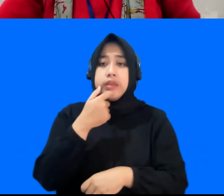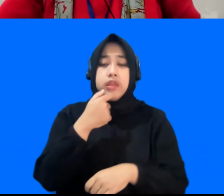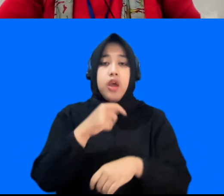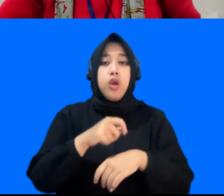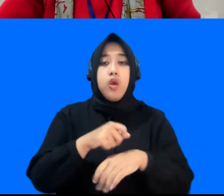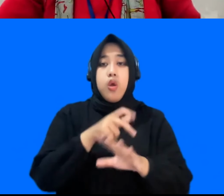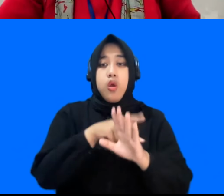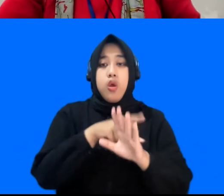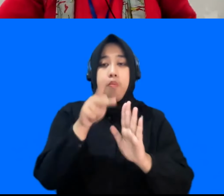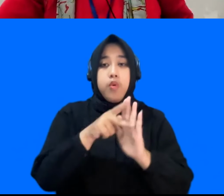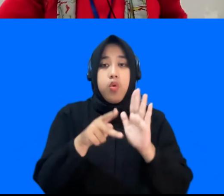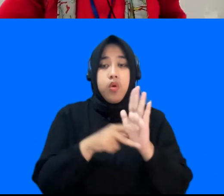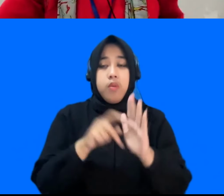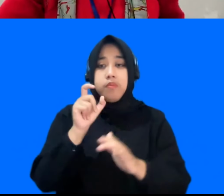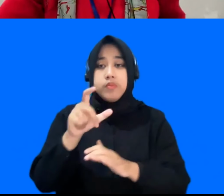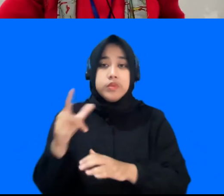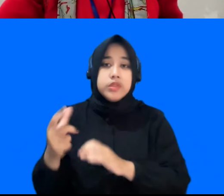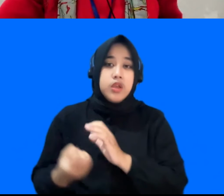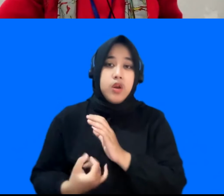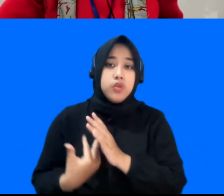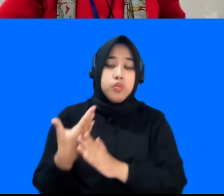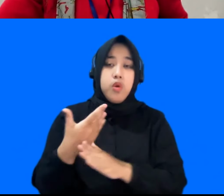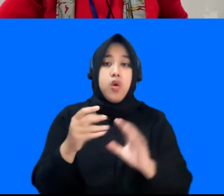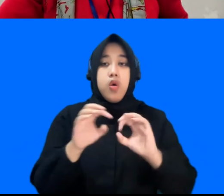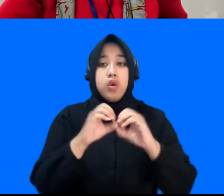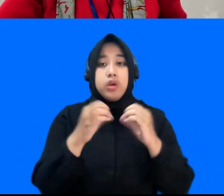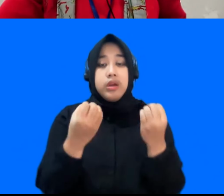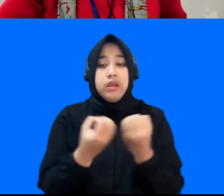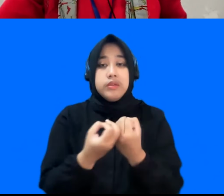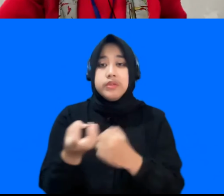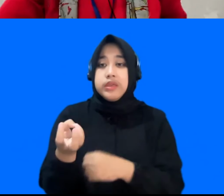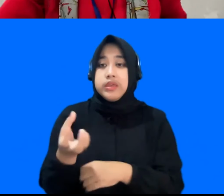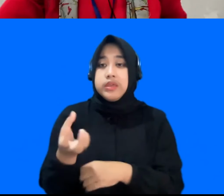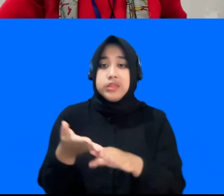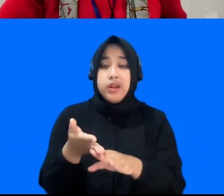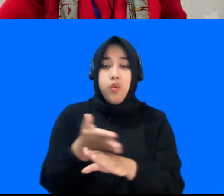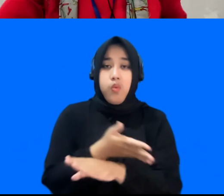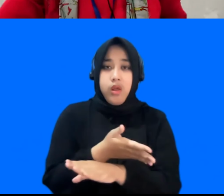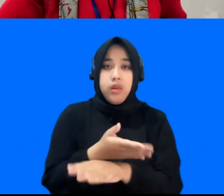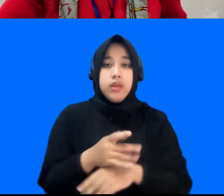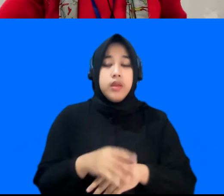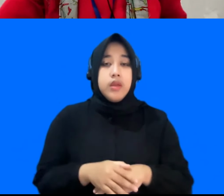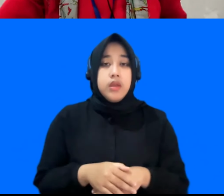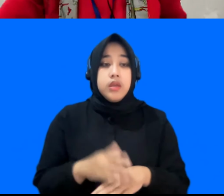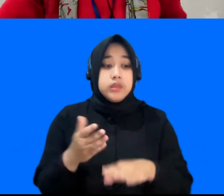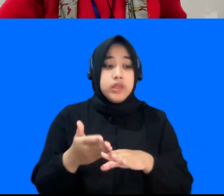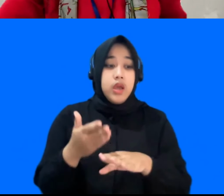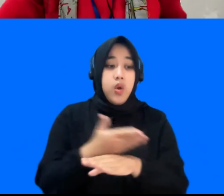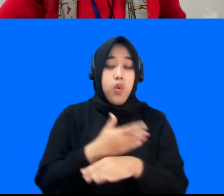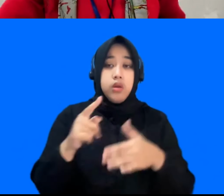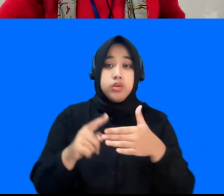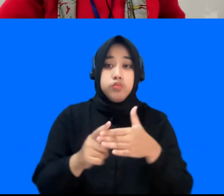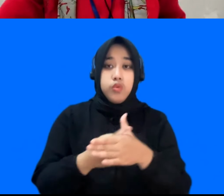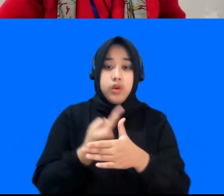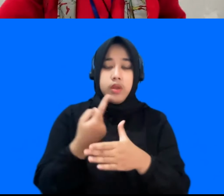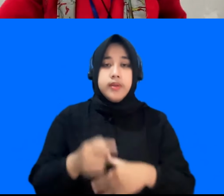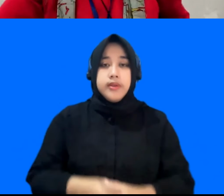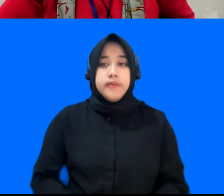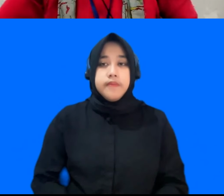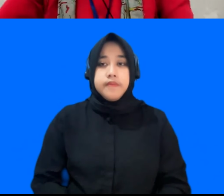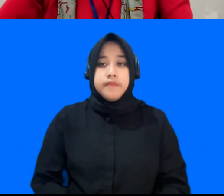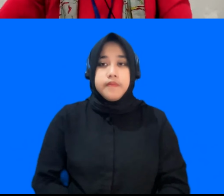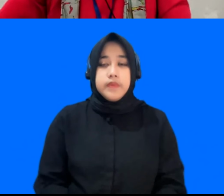We were a small organization before COVID started. Today, we're 1,400 volunteers